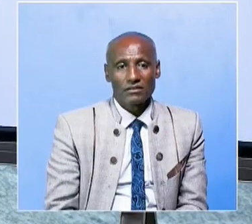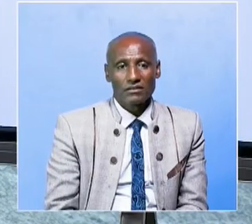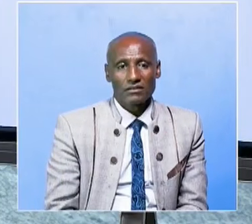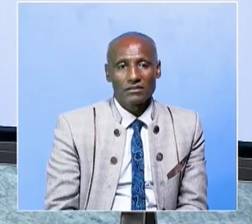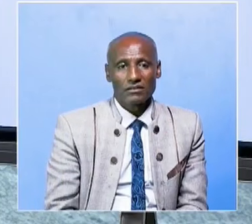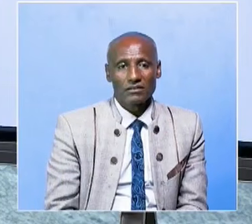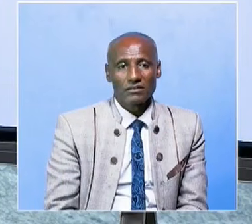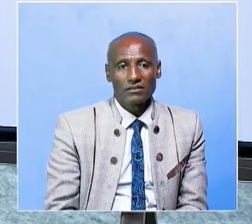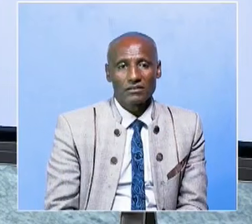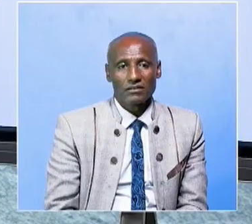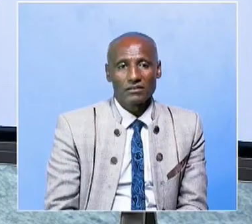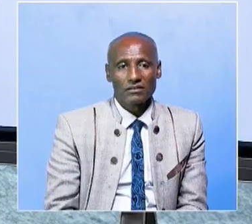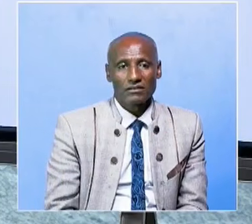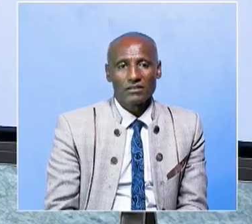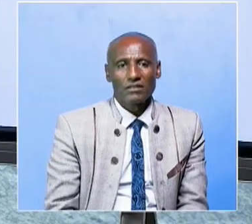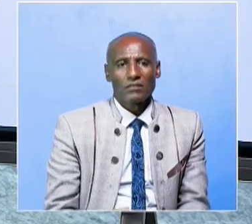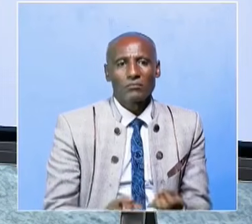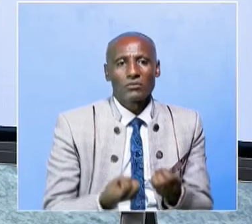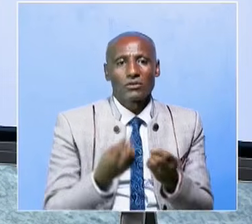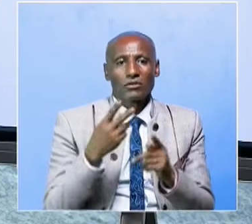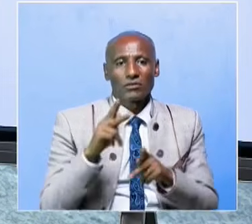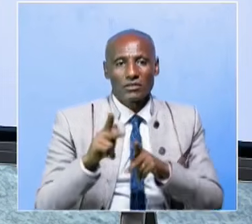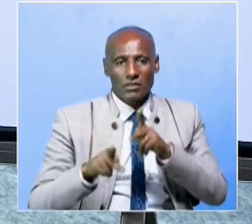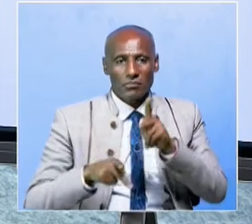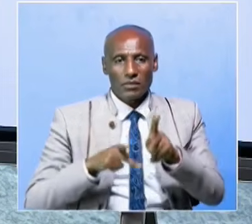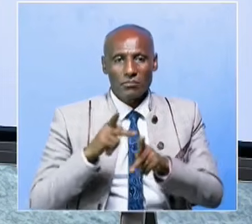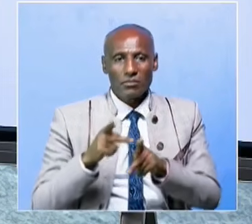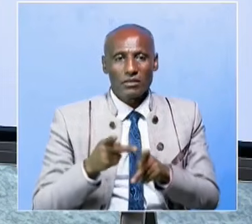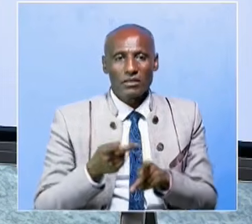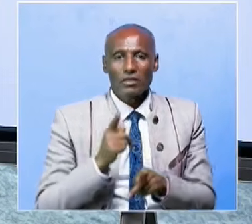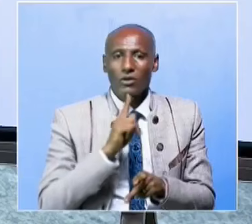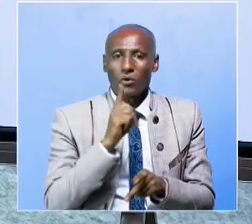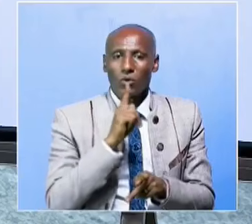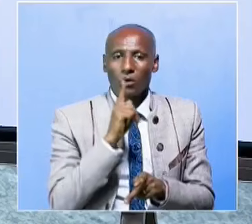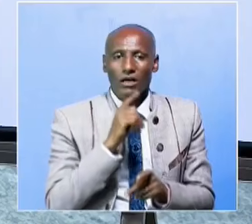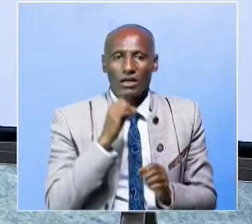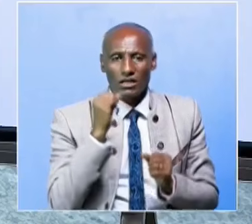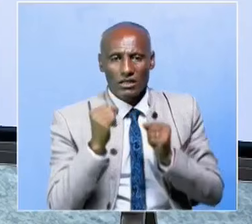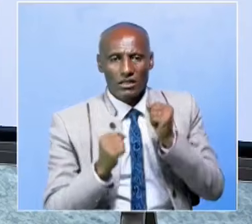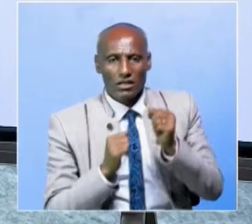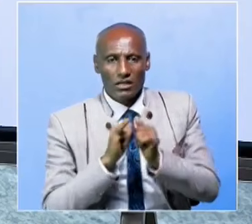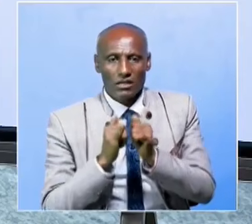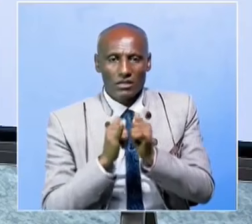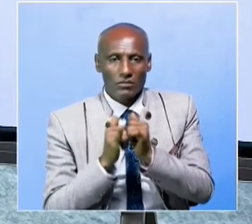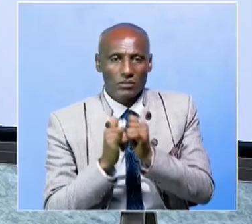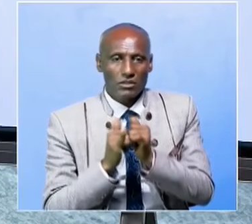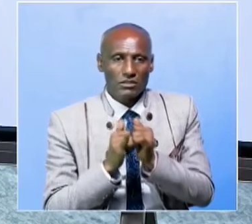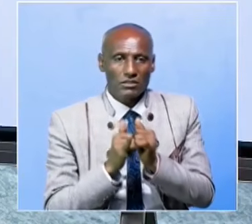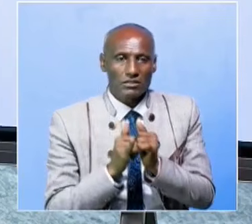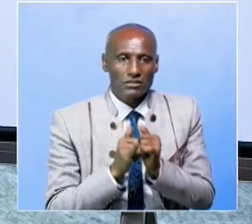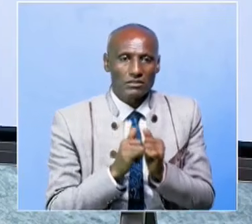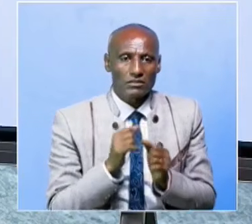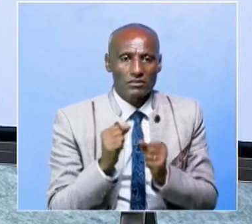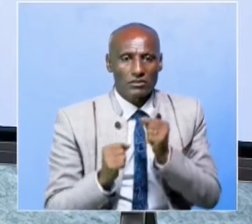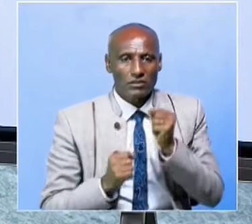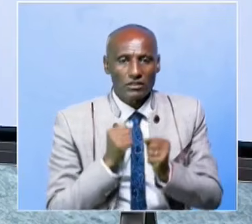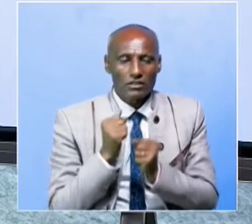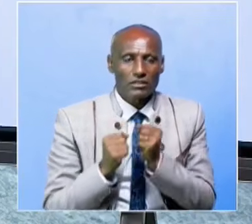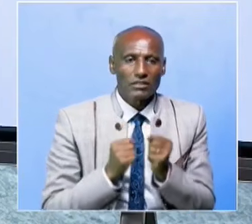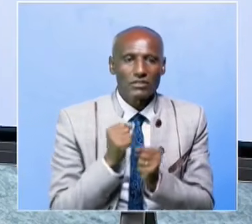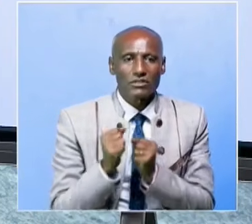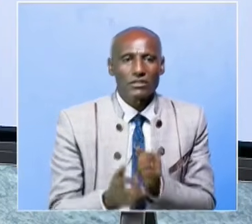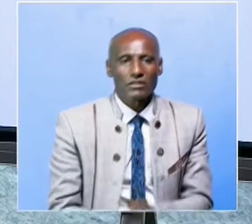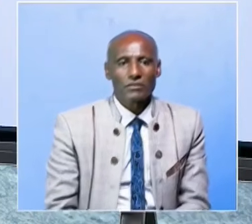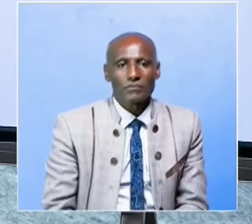word is also used a lot by people who are in the fitness industry, in the fitness career,